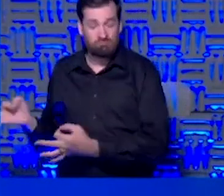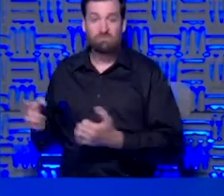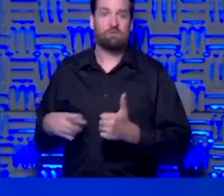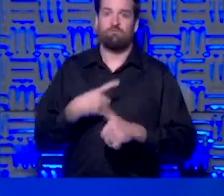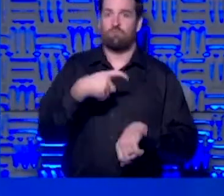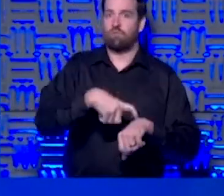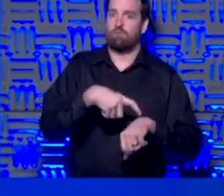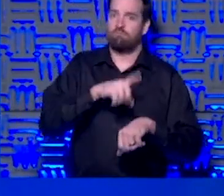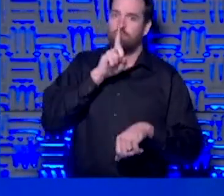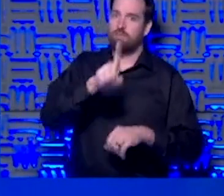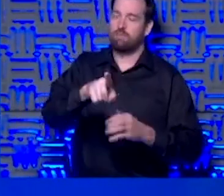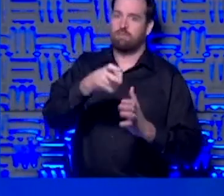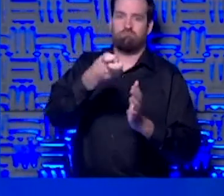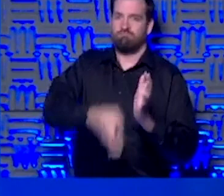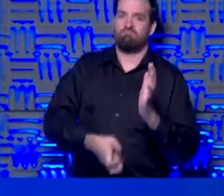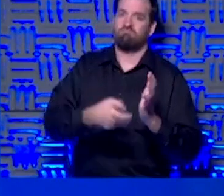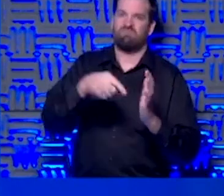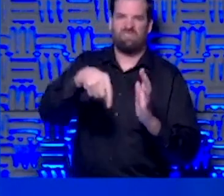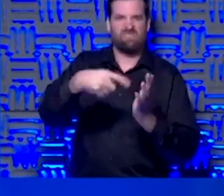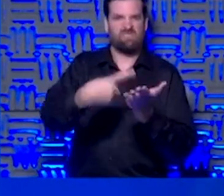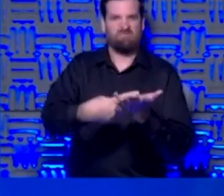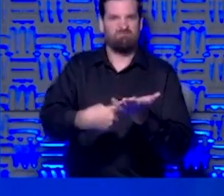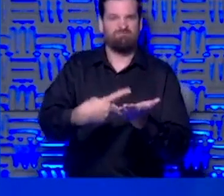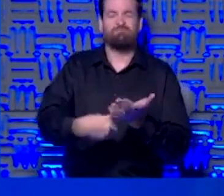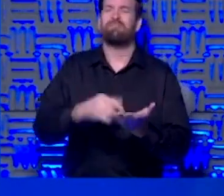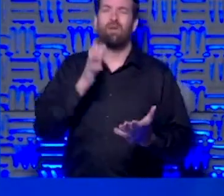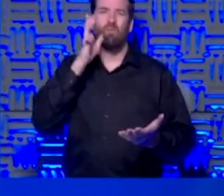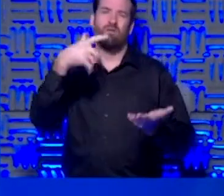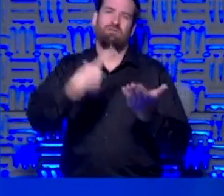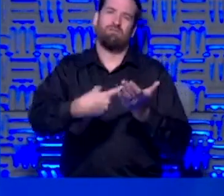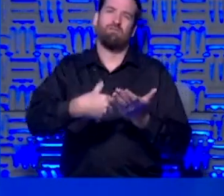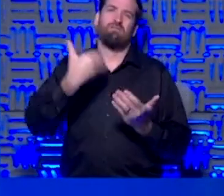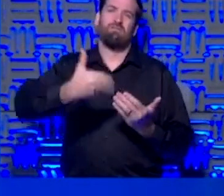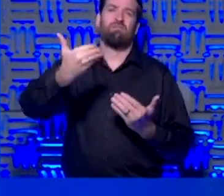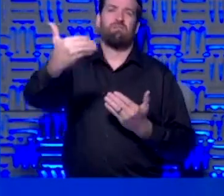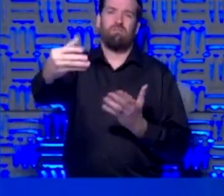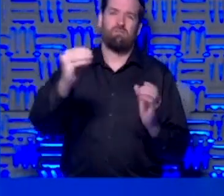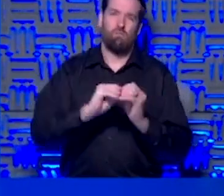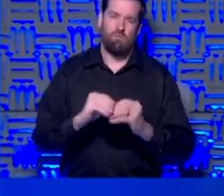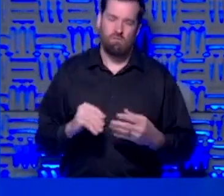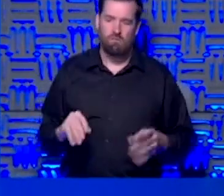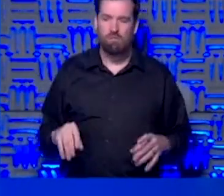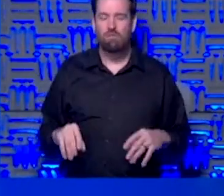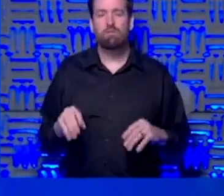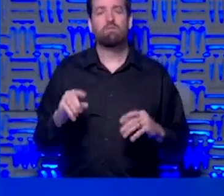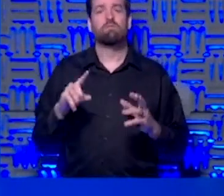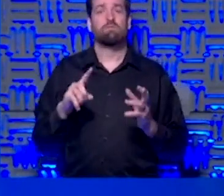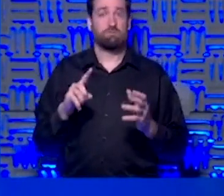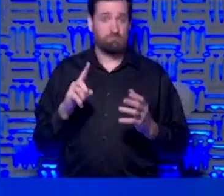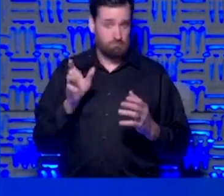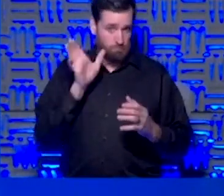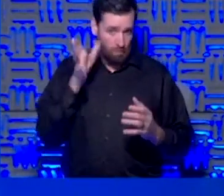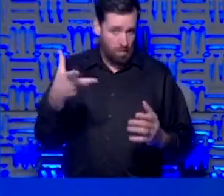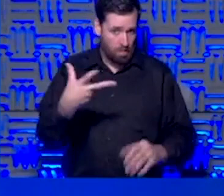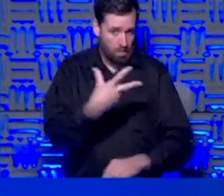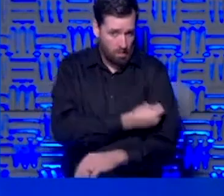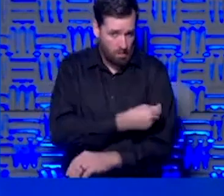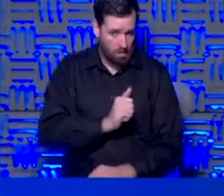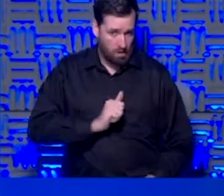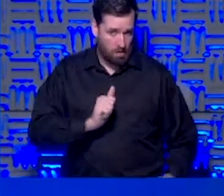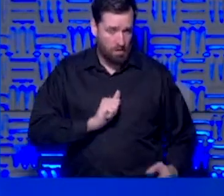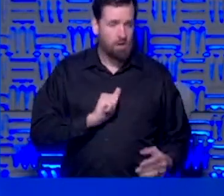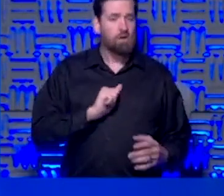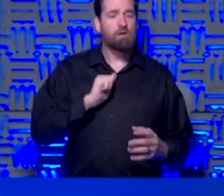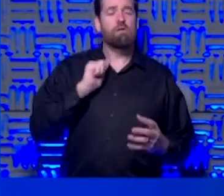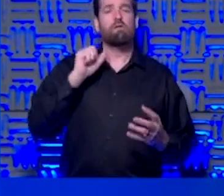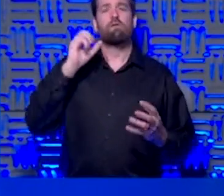we've really gotten into this part of the conversation. It's something we're going to be talking about increasingly. As you begin to think about, am I going to have that vaccine? You have to think